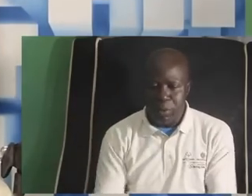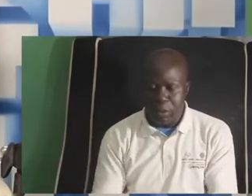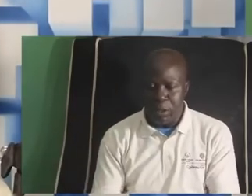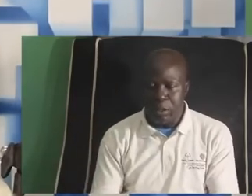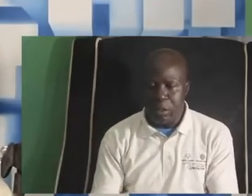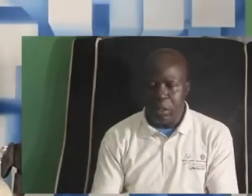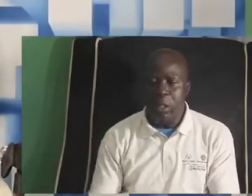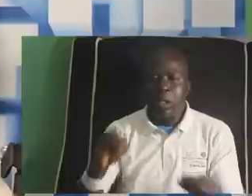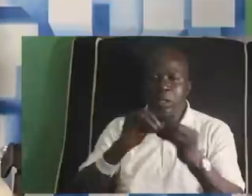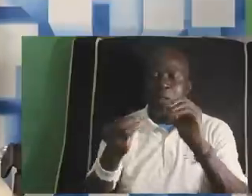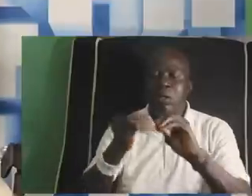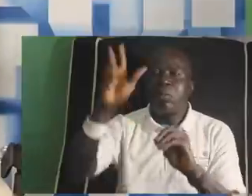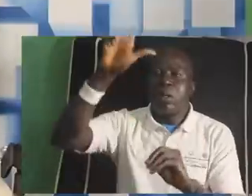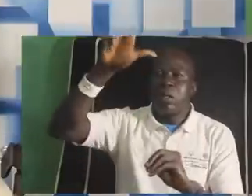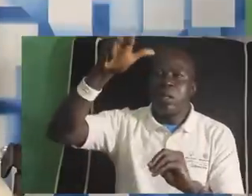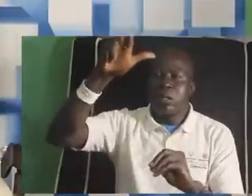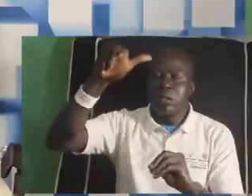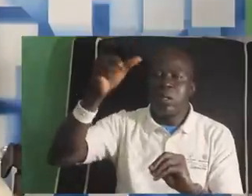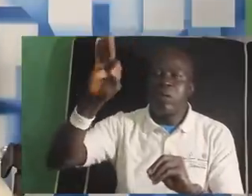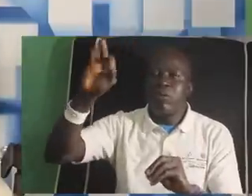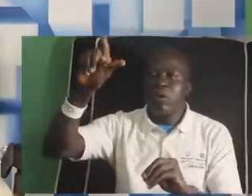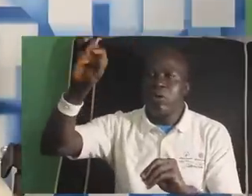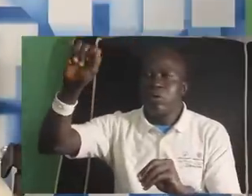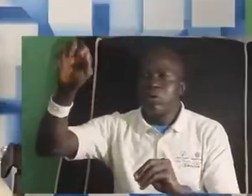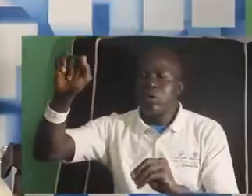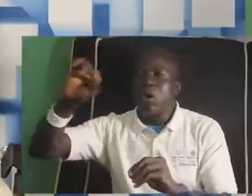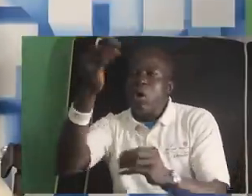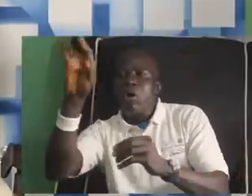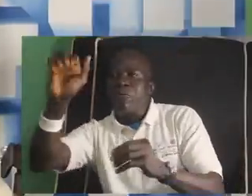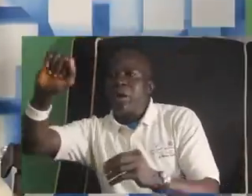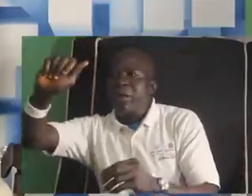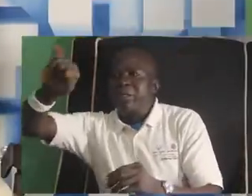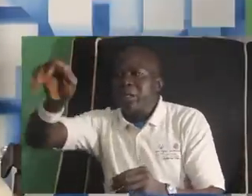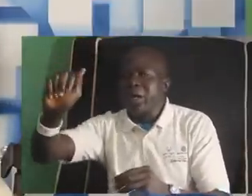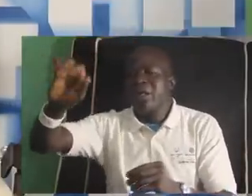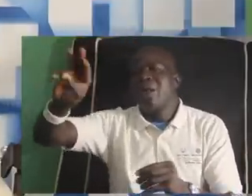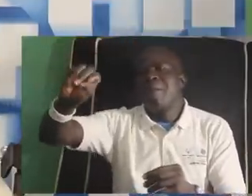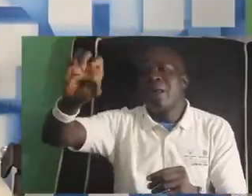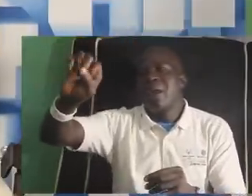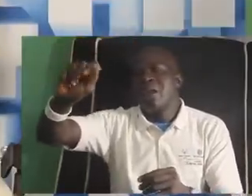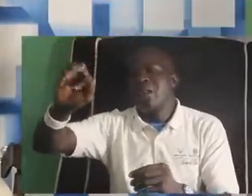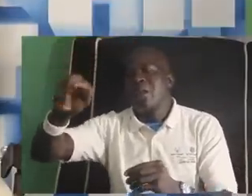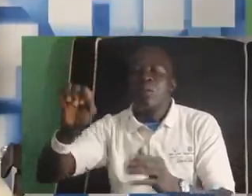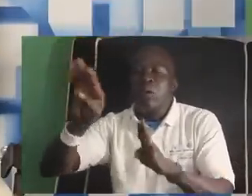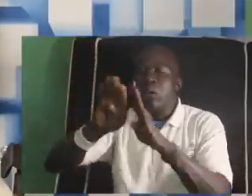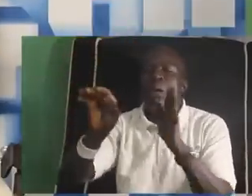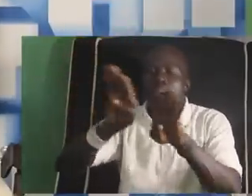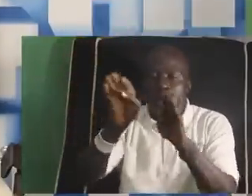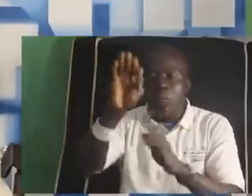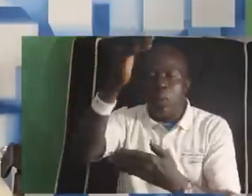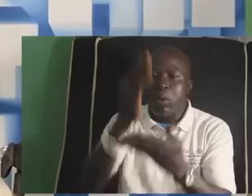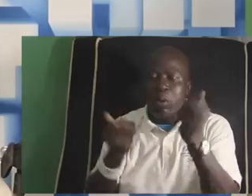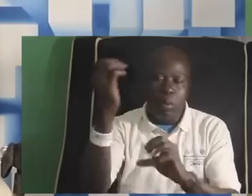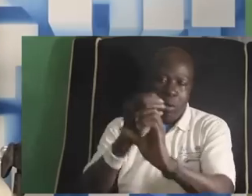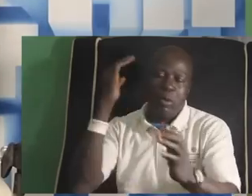his presence. Need number 13 for Long Shore Street. Number 13 for Long Shore. Off Ajayi Road. Off Ajayi. Mechanic bus stop. Ogba.